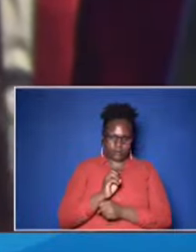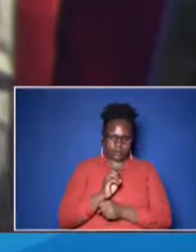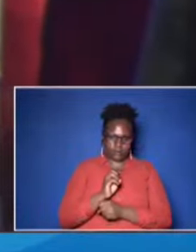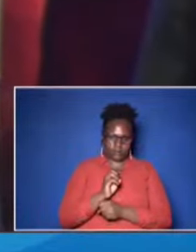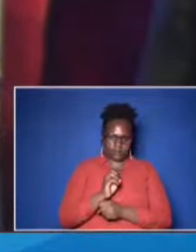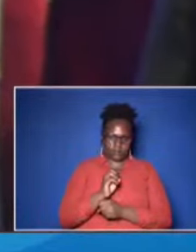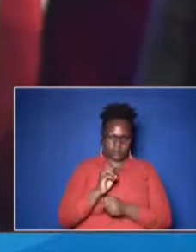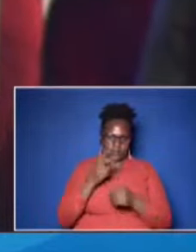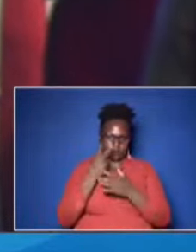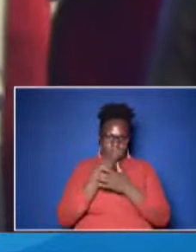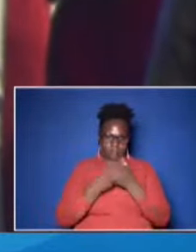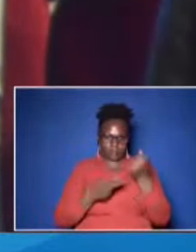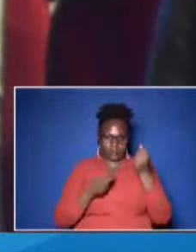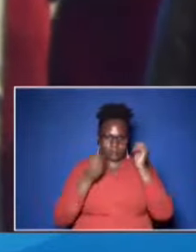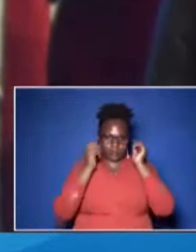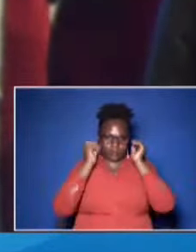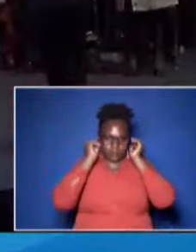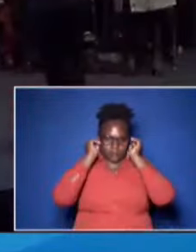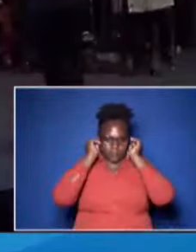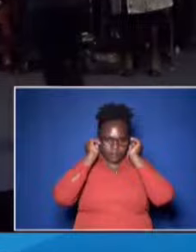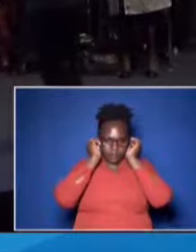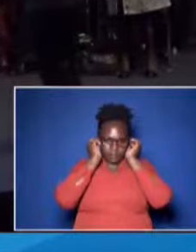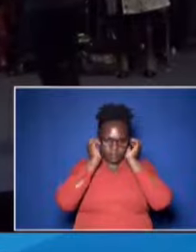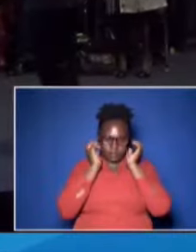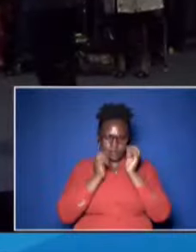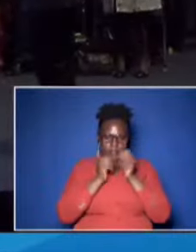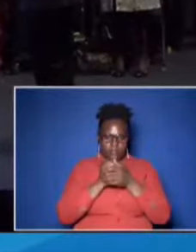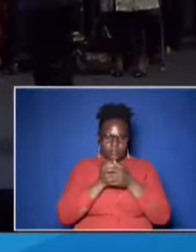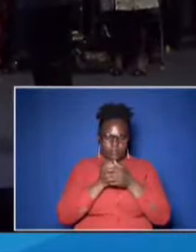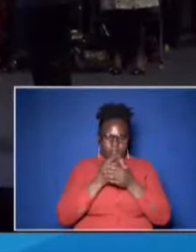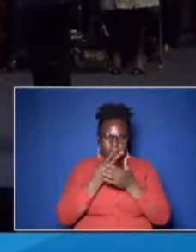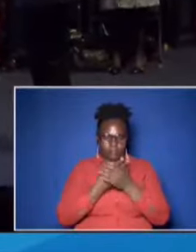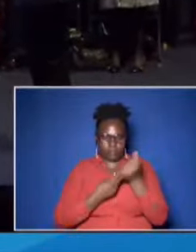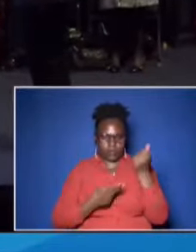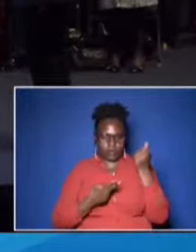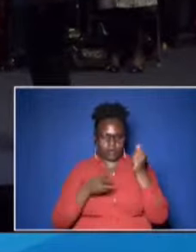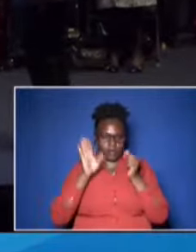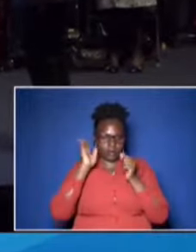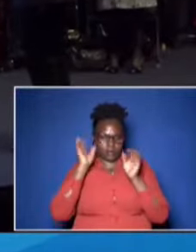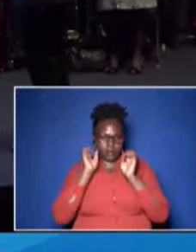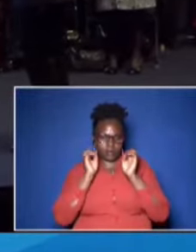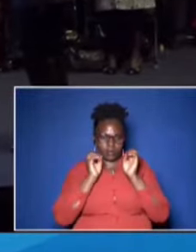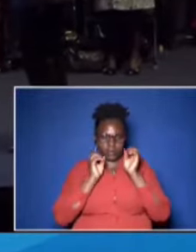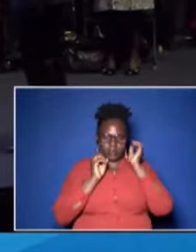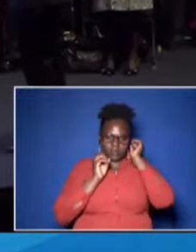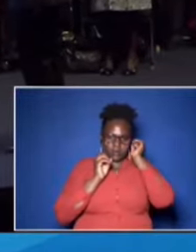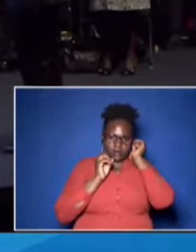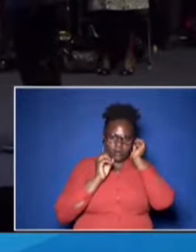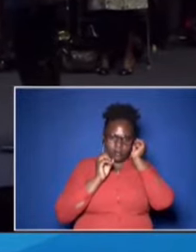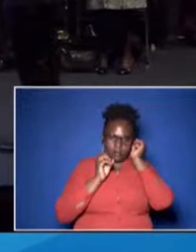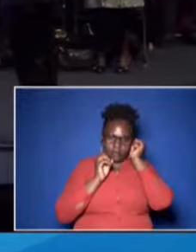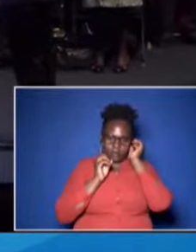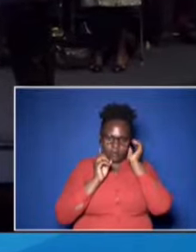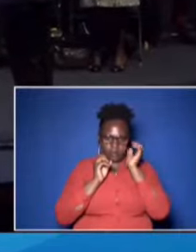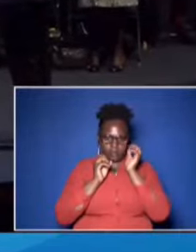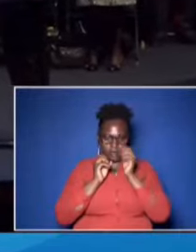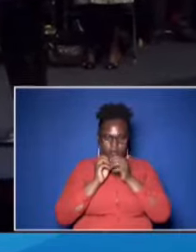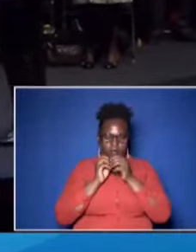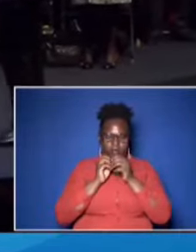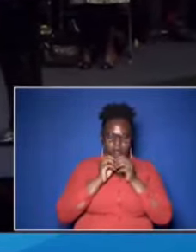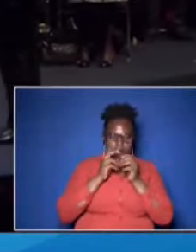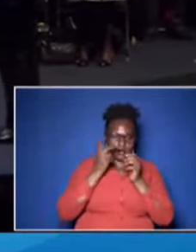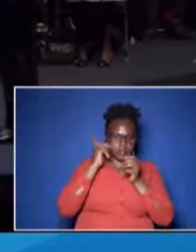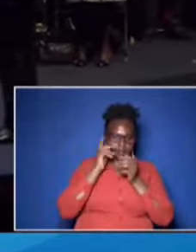she says both of them hello she said both of them Hallelujah you were DEA in